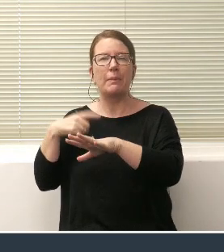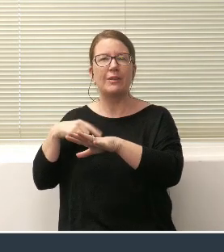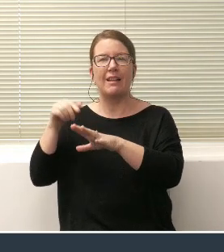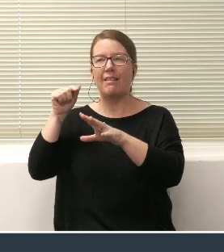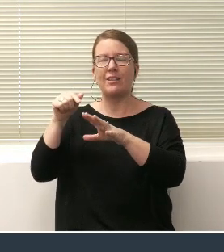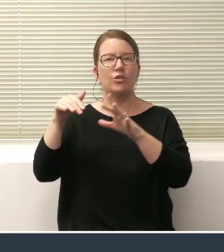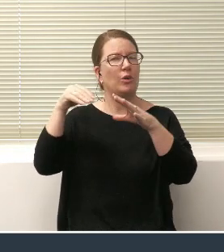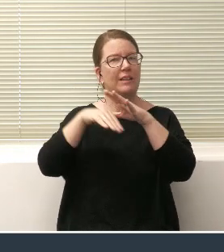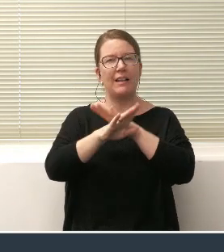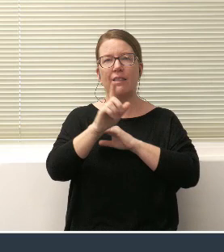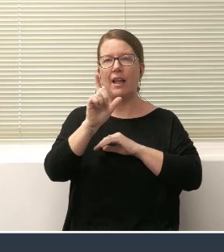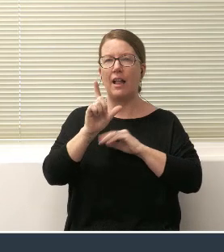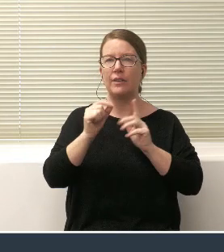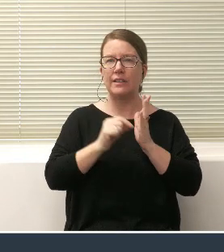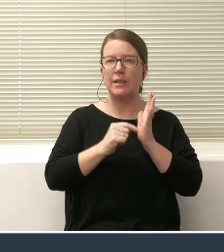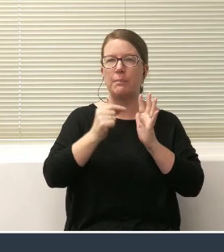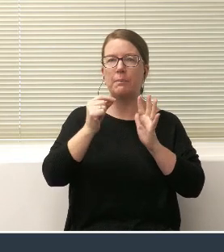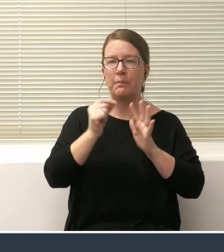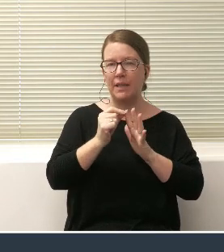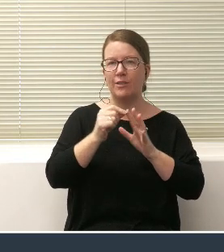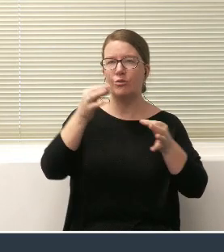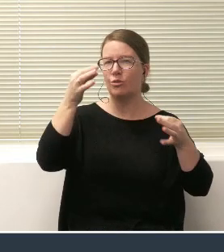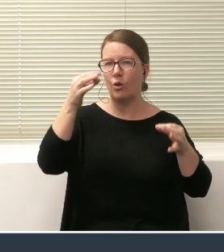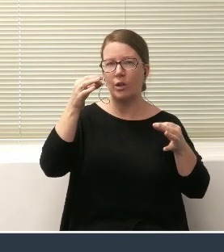document. So I think it will give you the opportunity to